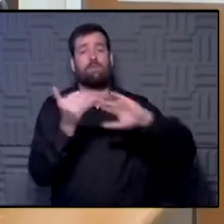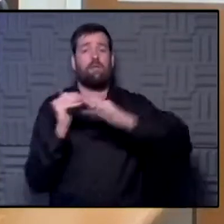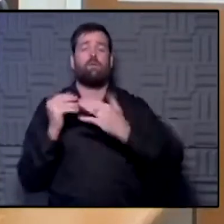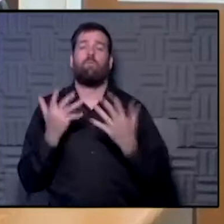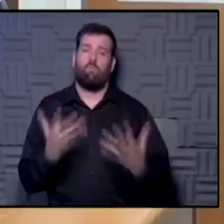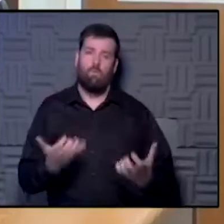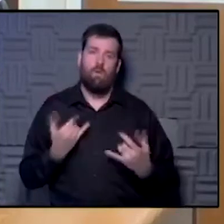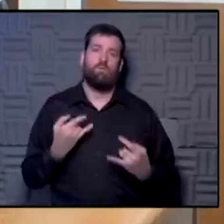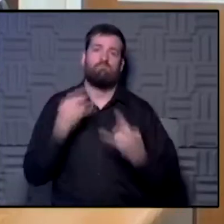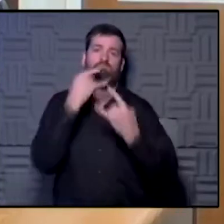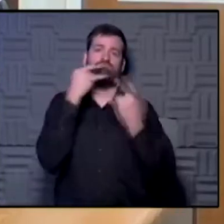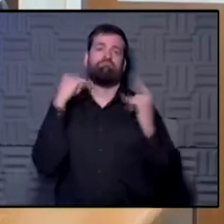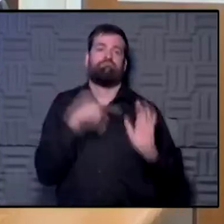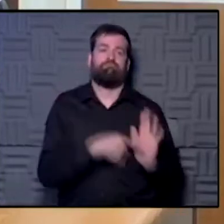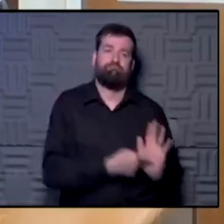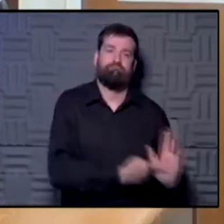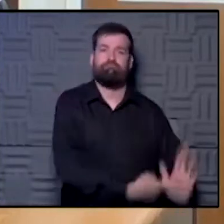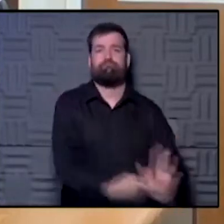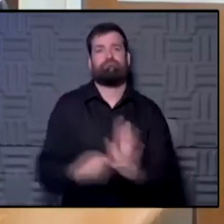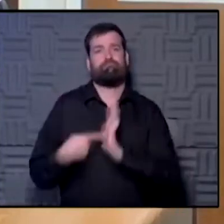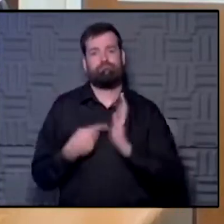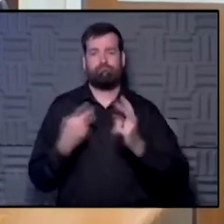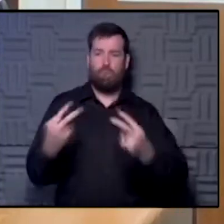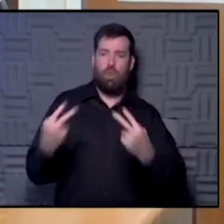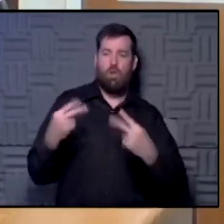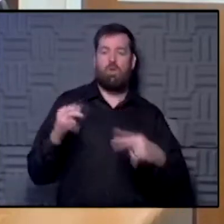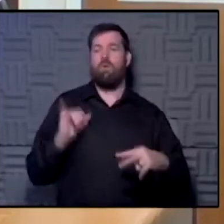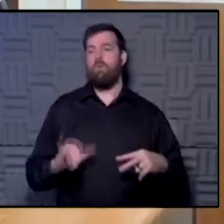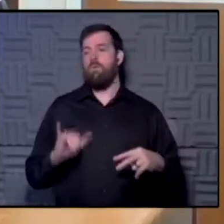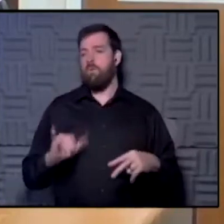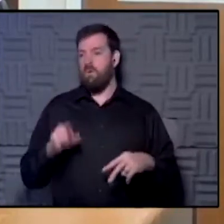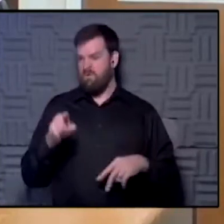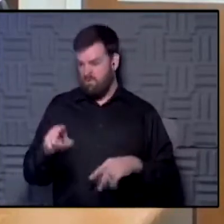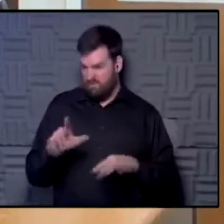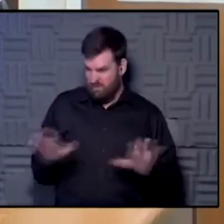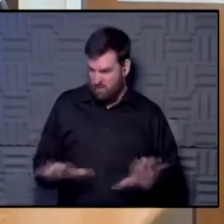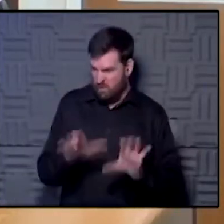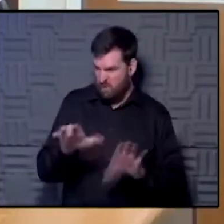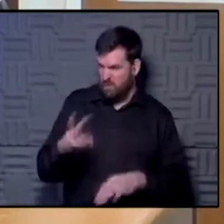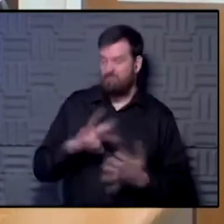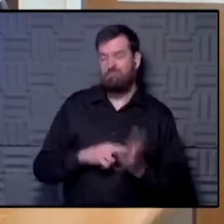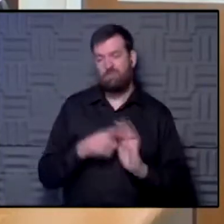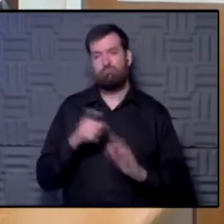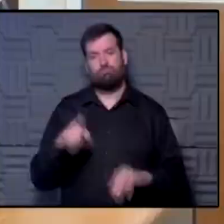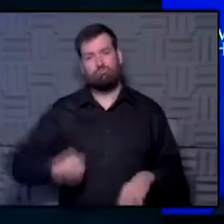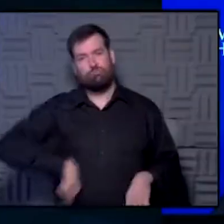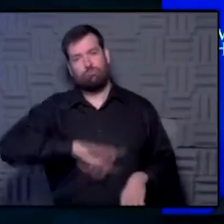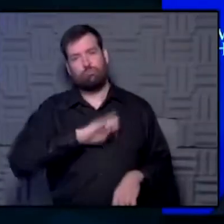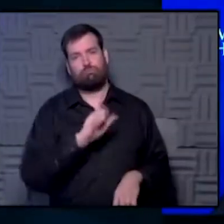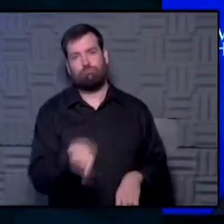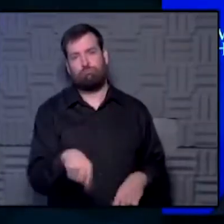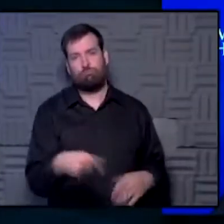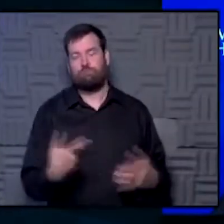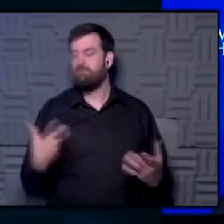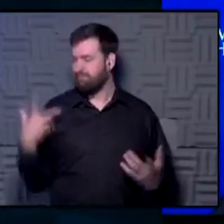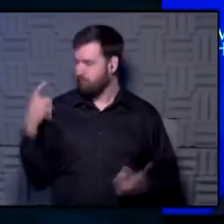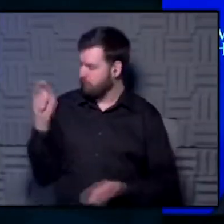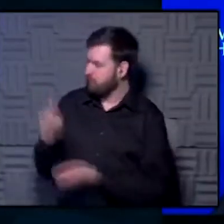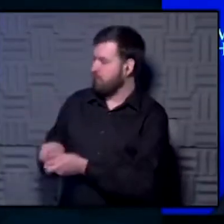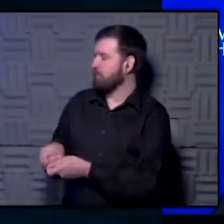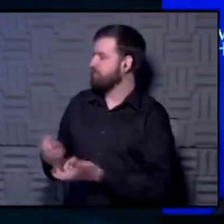on because we want people to look at them and say, oh, that's what they're doing. That must be what we should do.